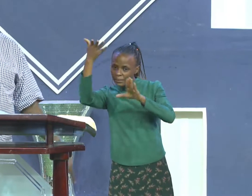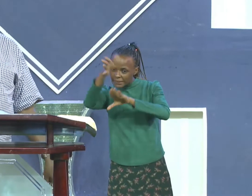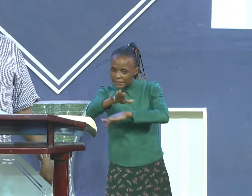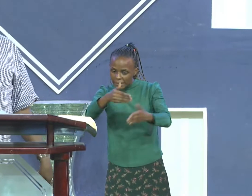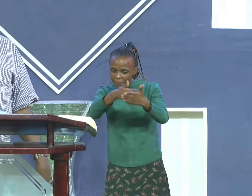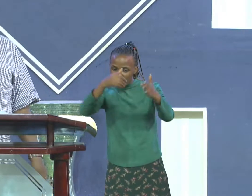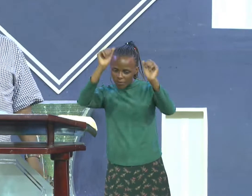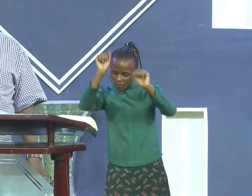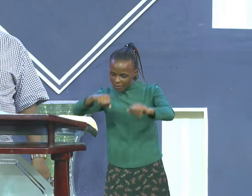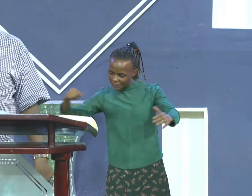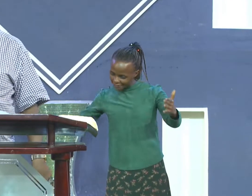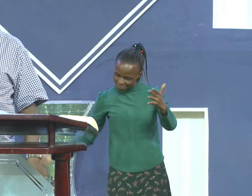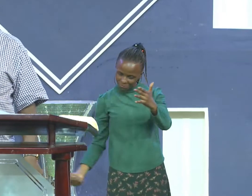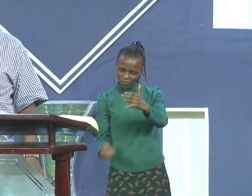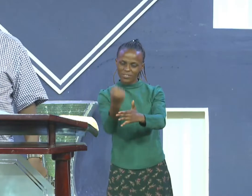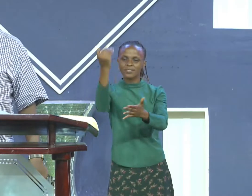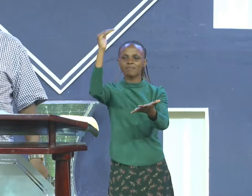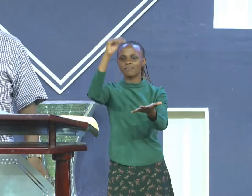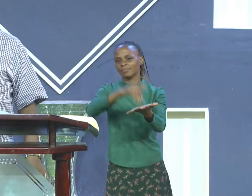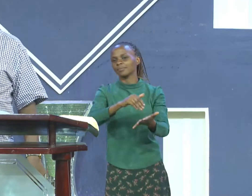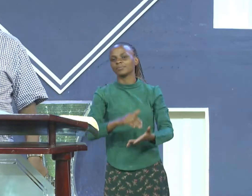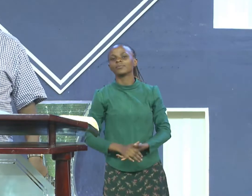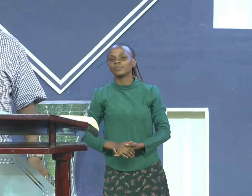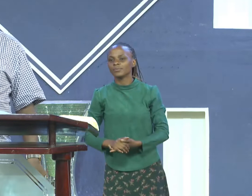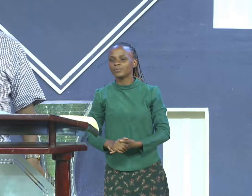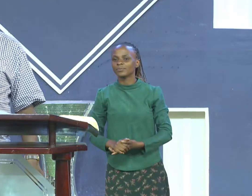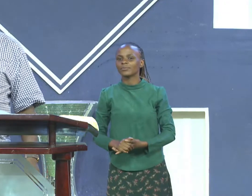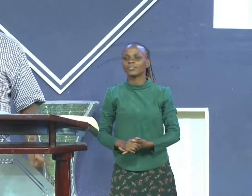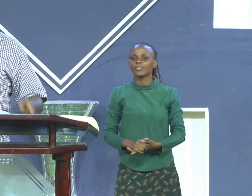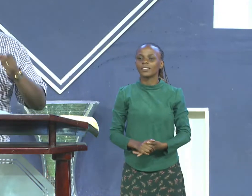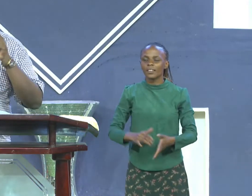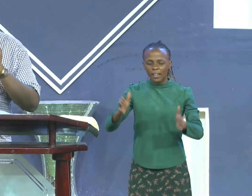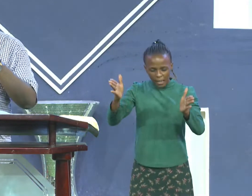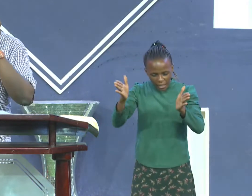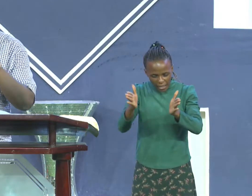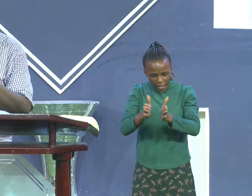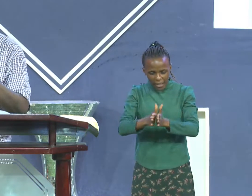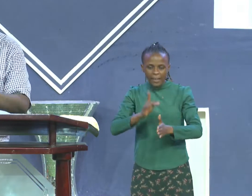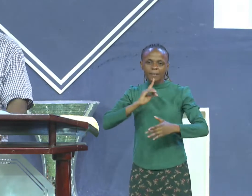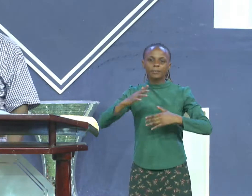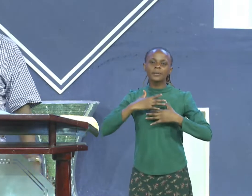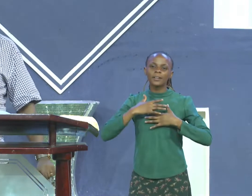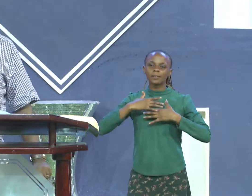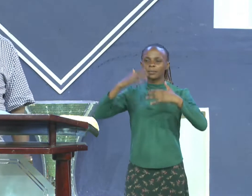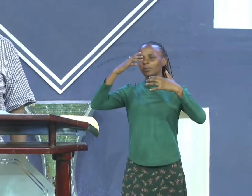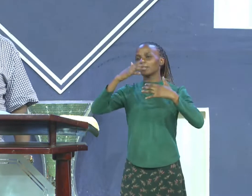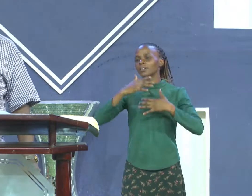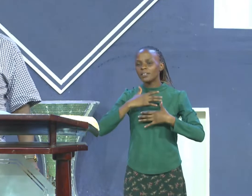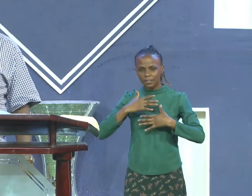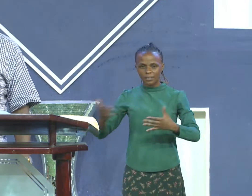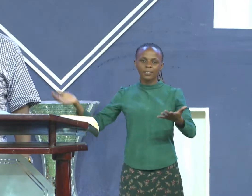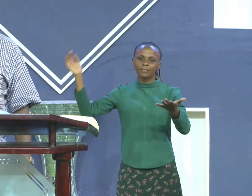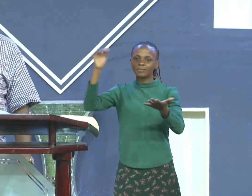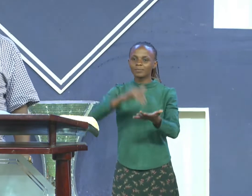that means that the dreams that had died can be resurrected. And they live